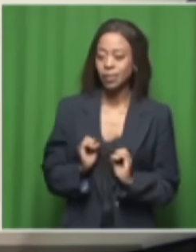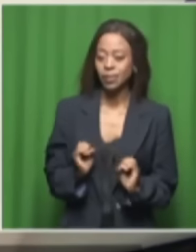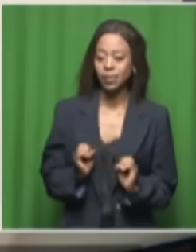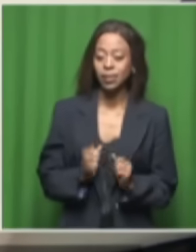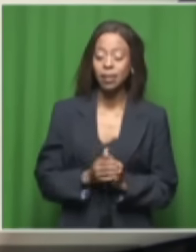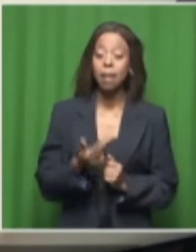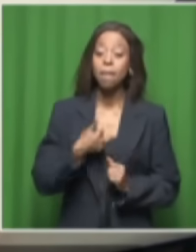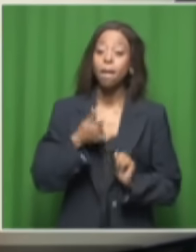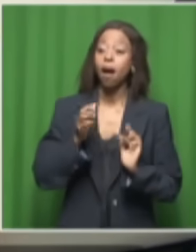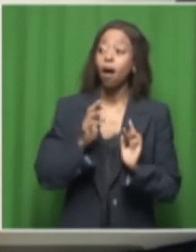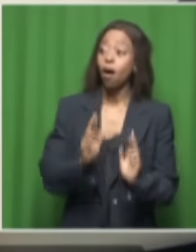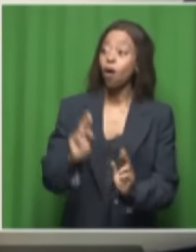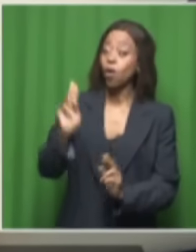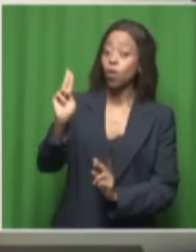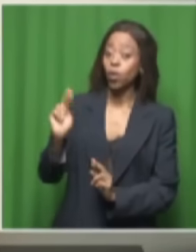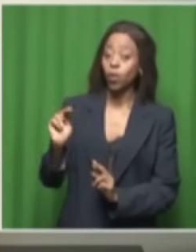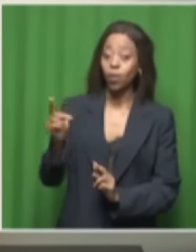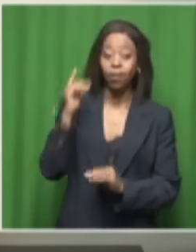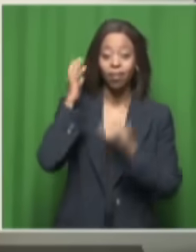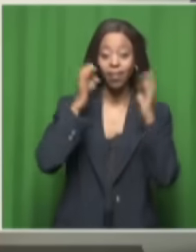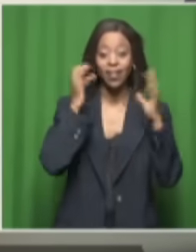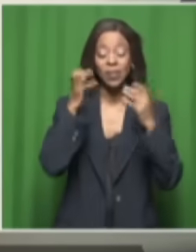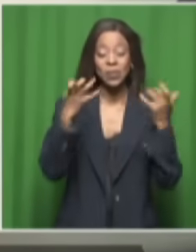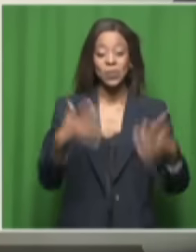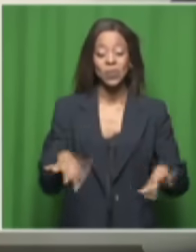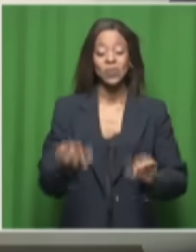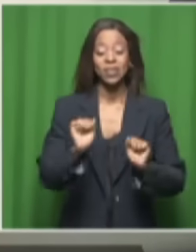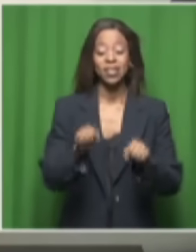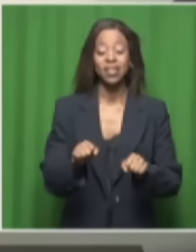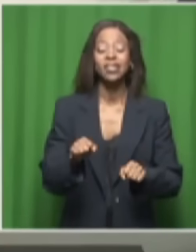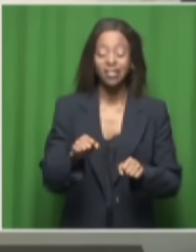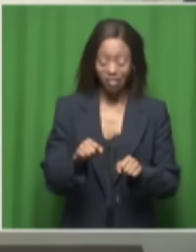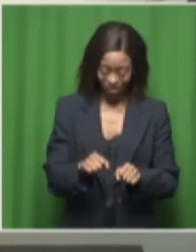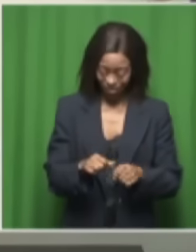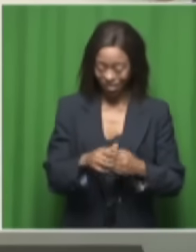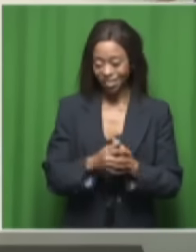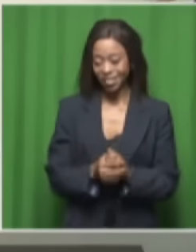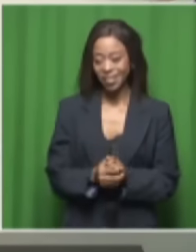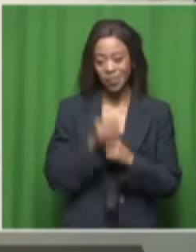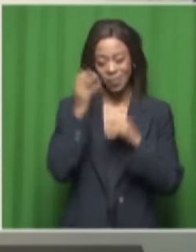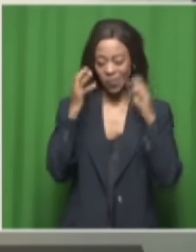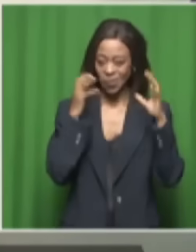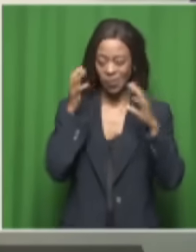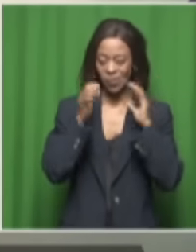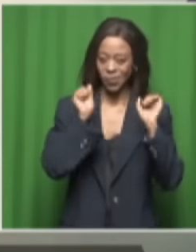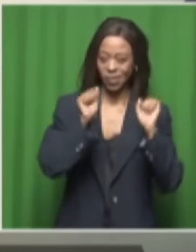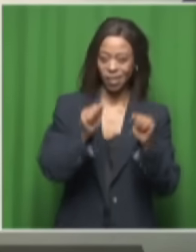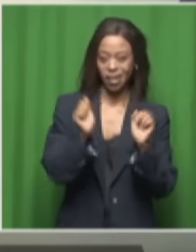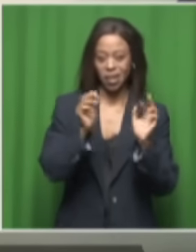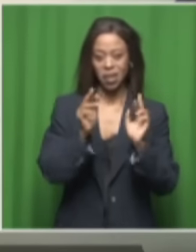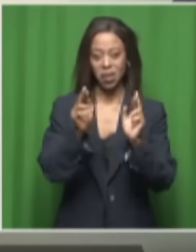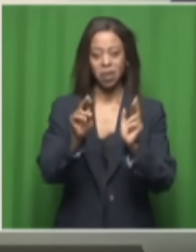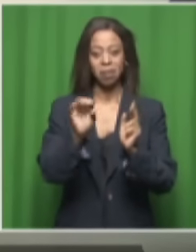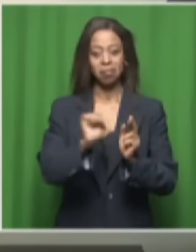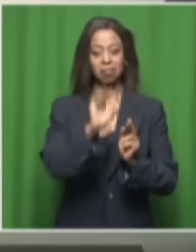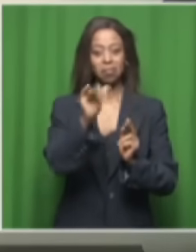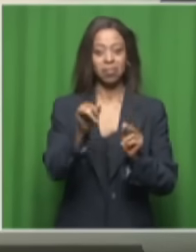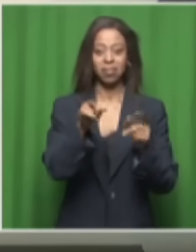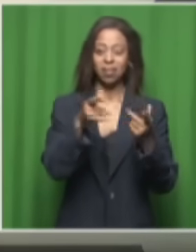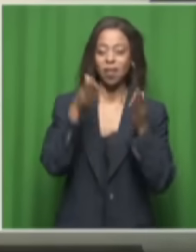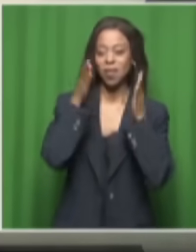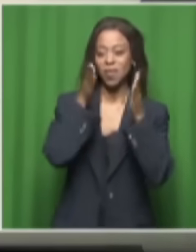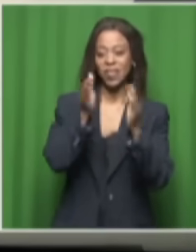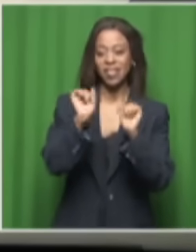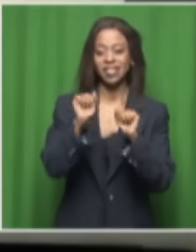just hope you and Sakina are thoroughly confused by now. Thank you. We are. We're confused. I hope South Africa isn't too confused. But